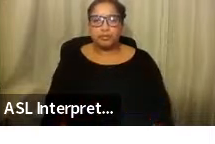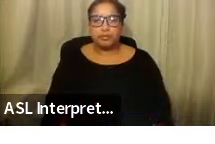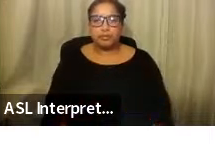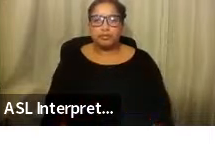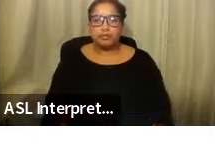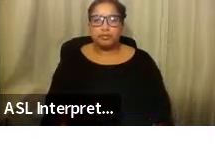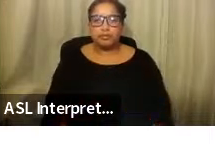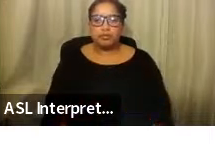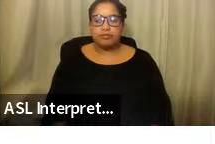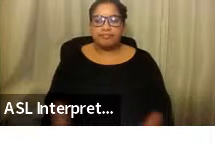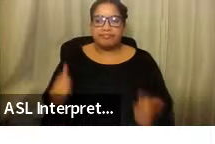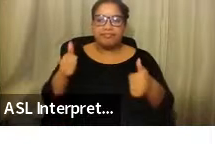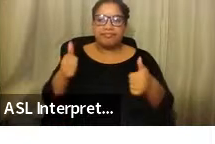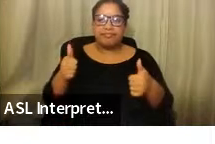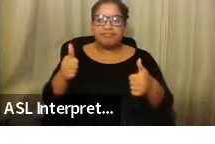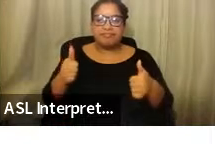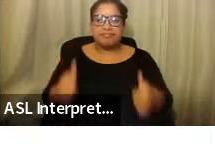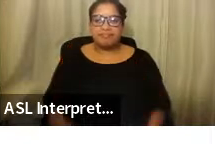Okay, that'd be great.